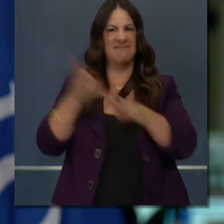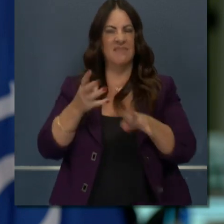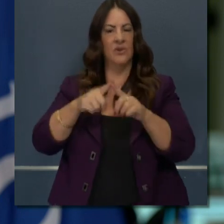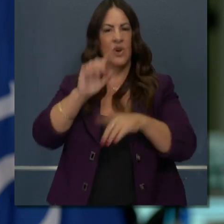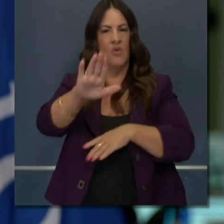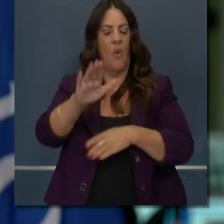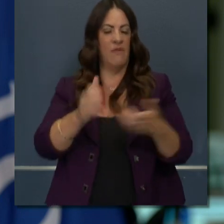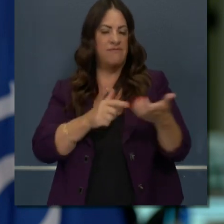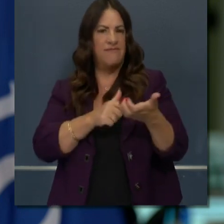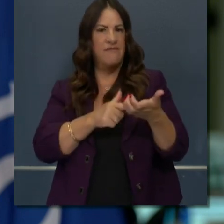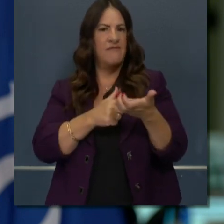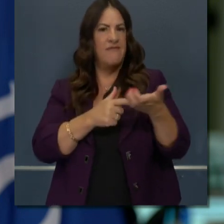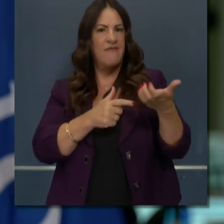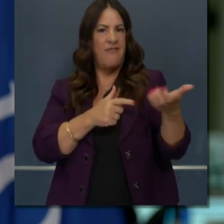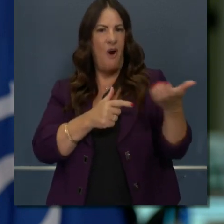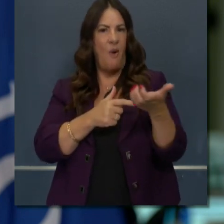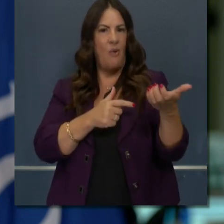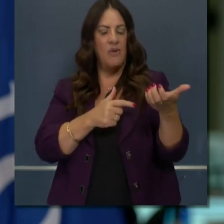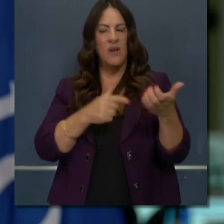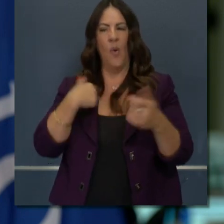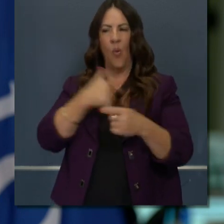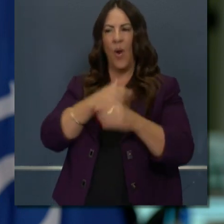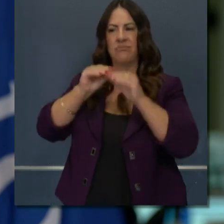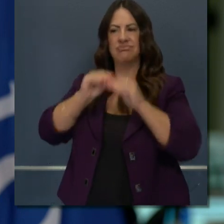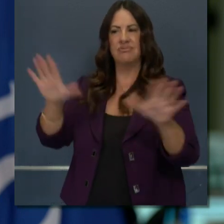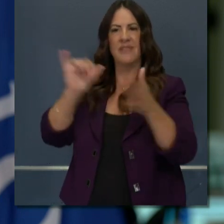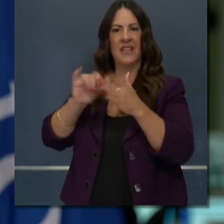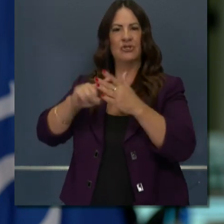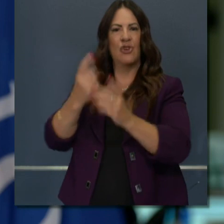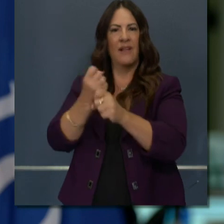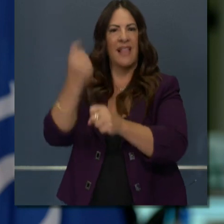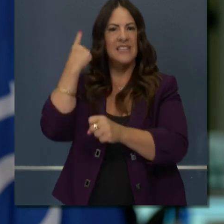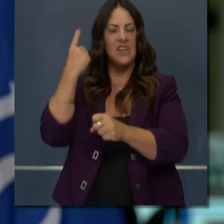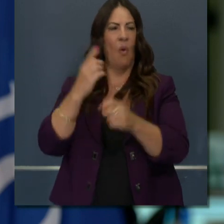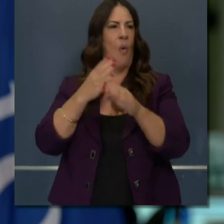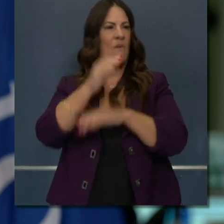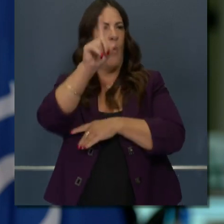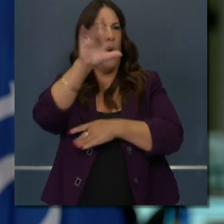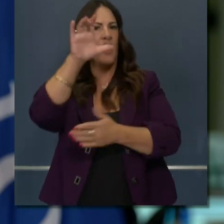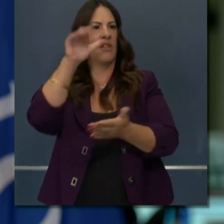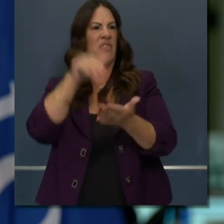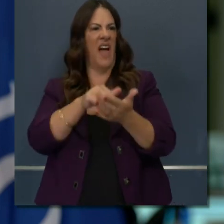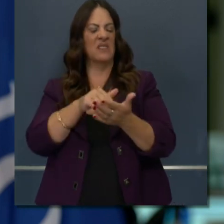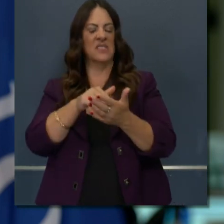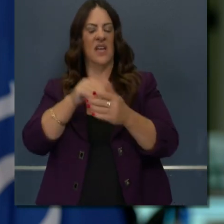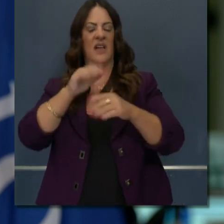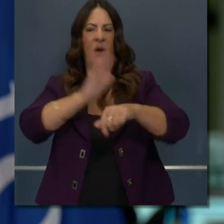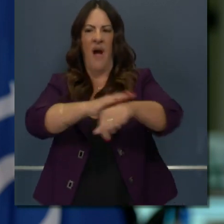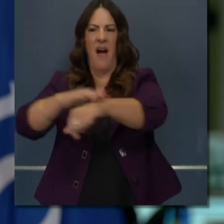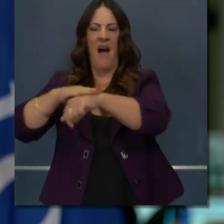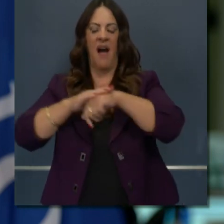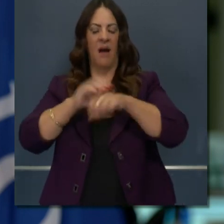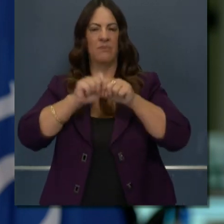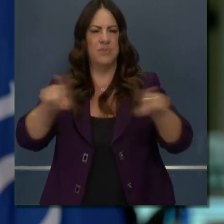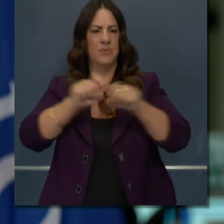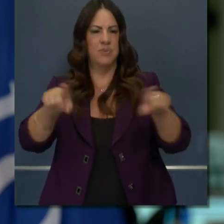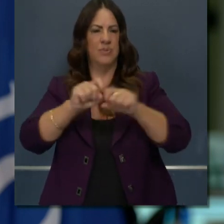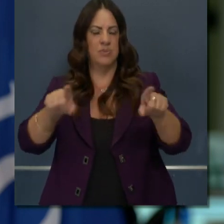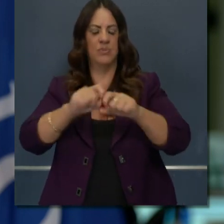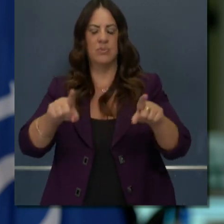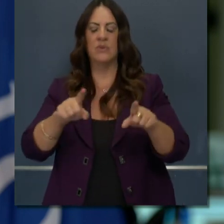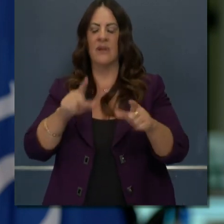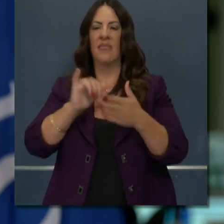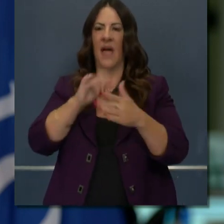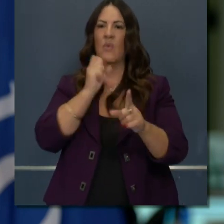alerts about earthquakes. And since it was launched a year ago, over 100,000 alerts have gone out already to Californians based on real